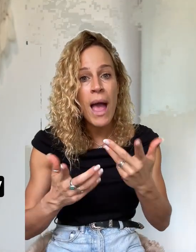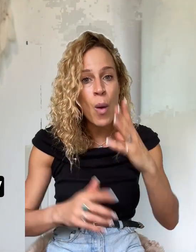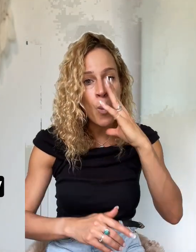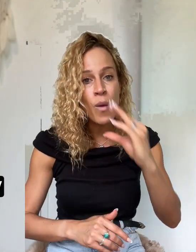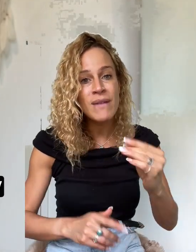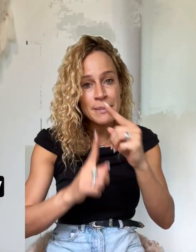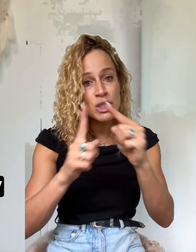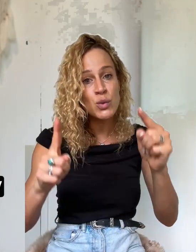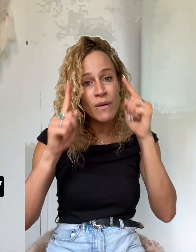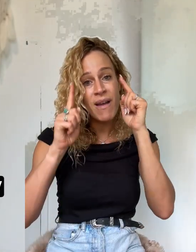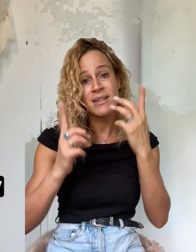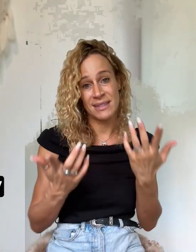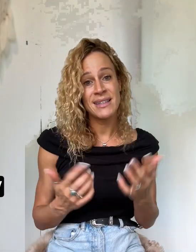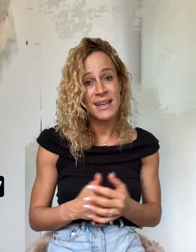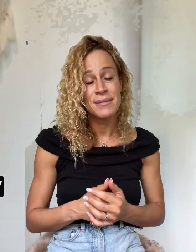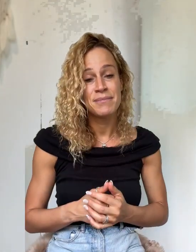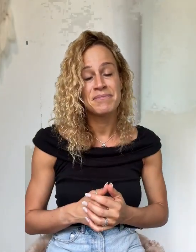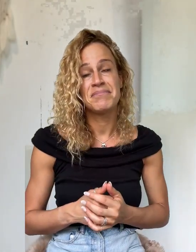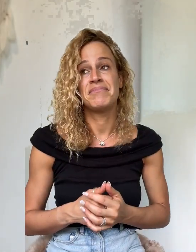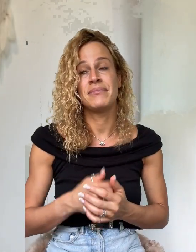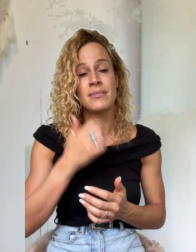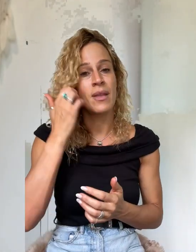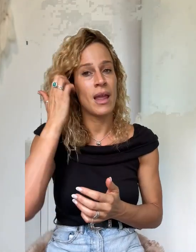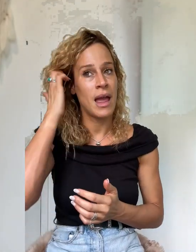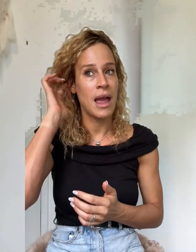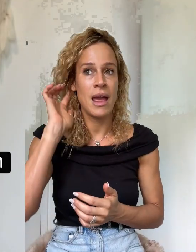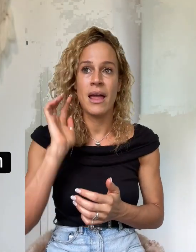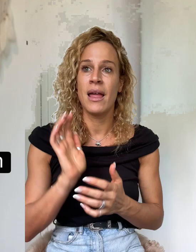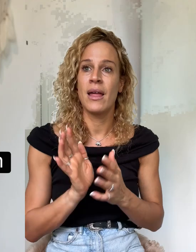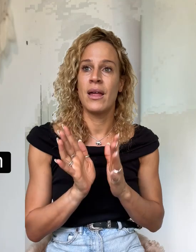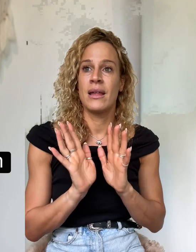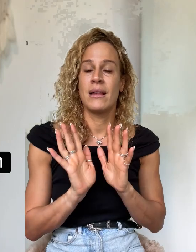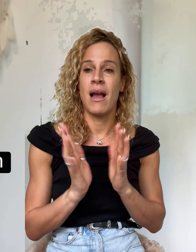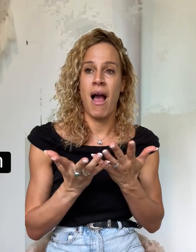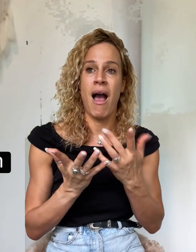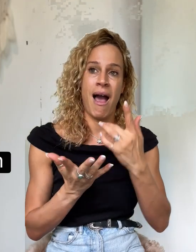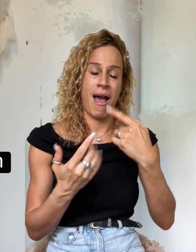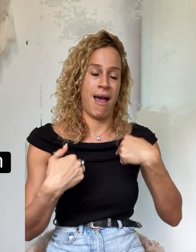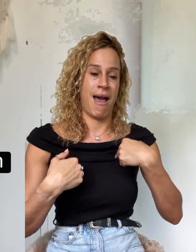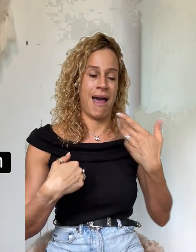at Wolverhampton University, which I